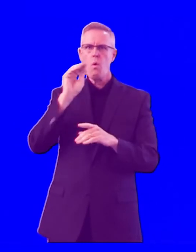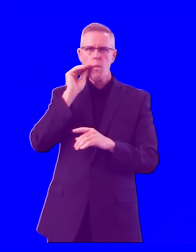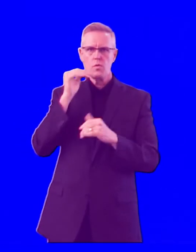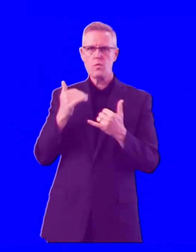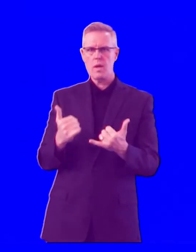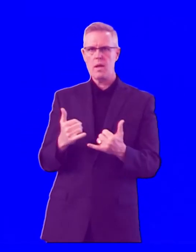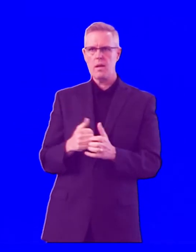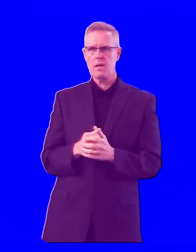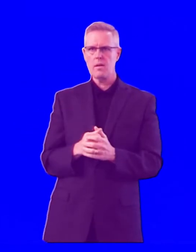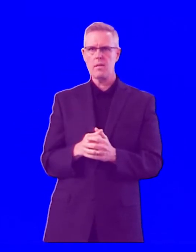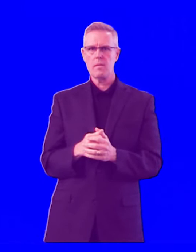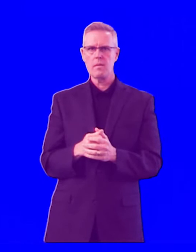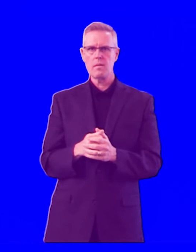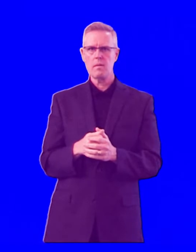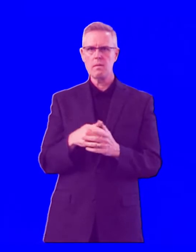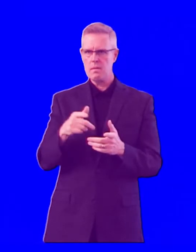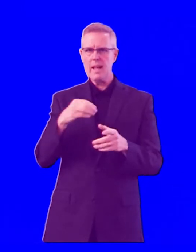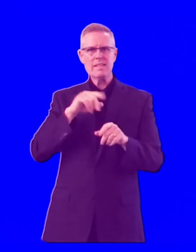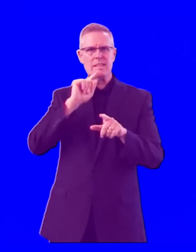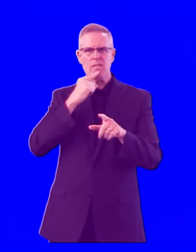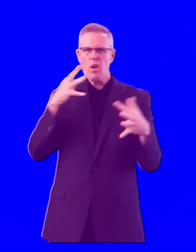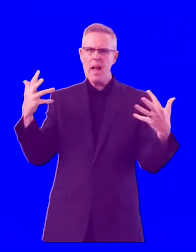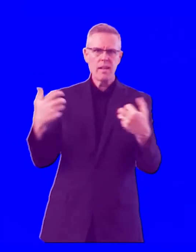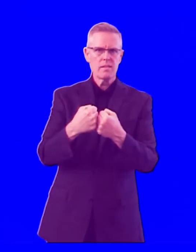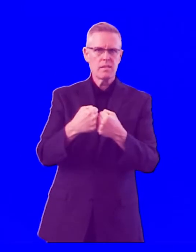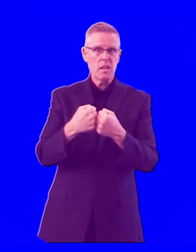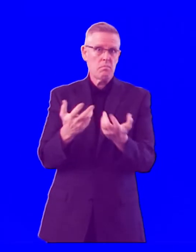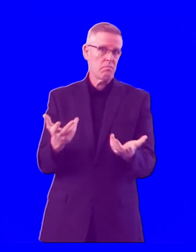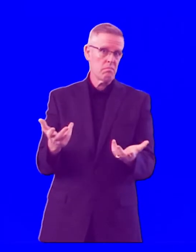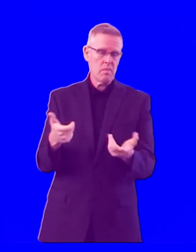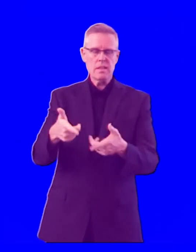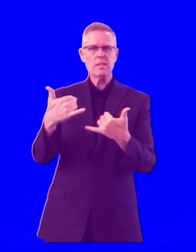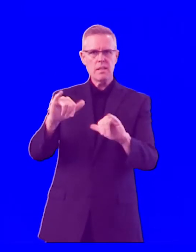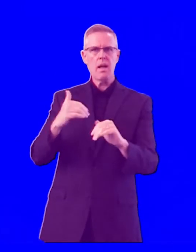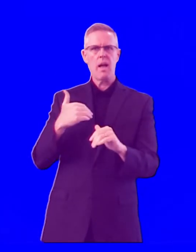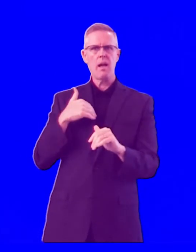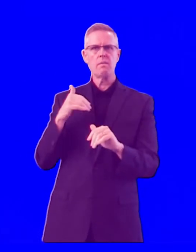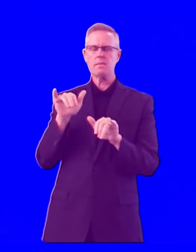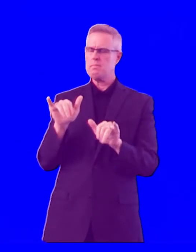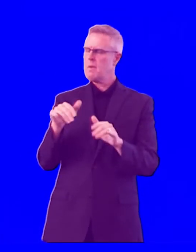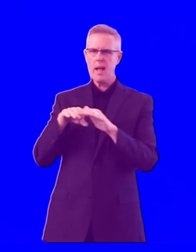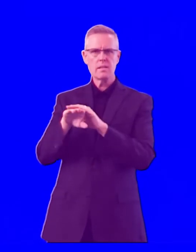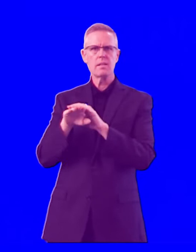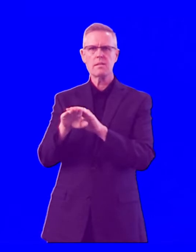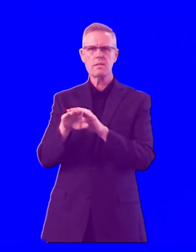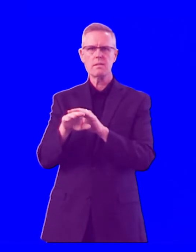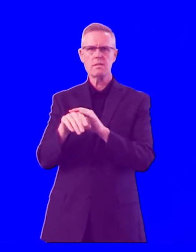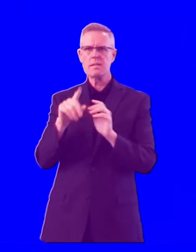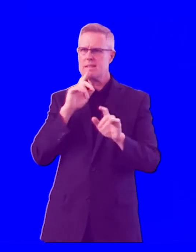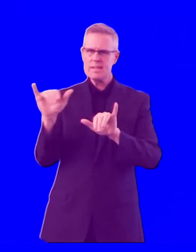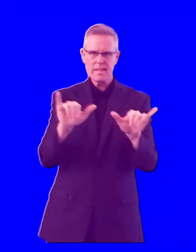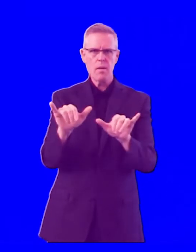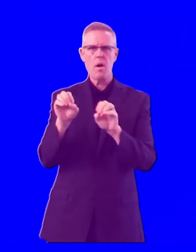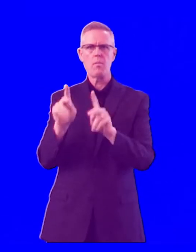today who is in a severe vehicle accident will still have the same access to very much